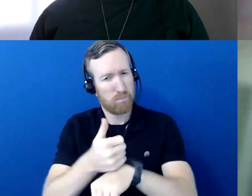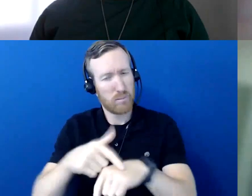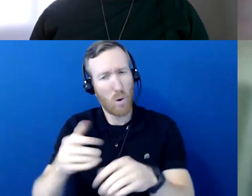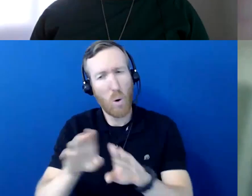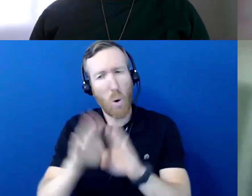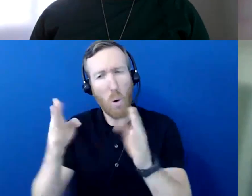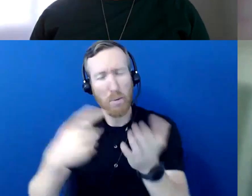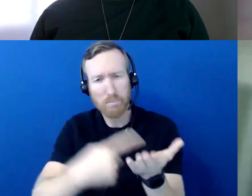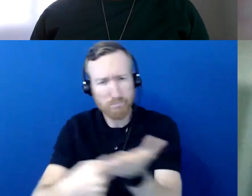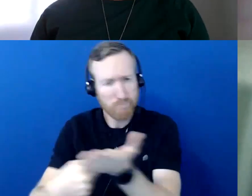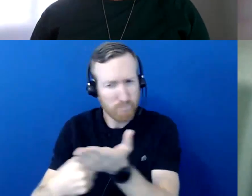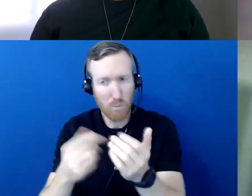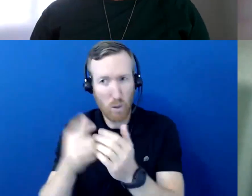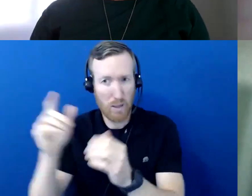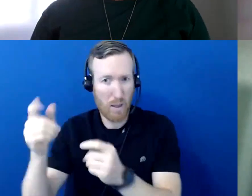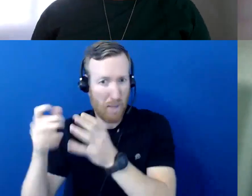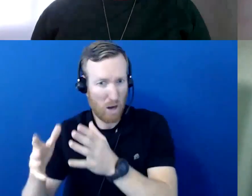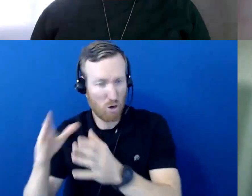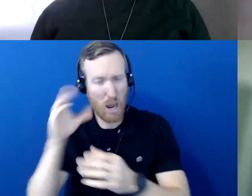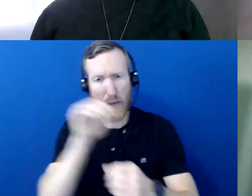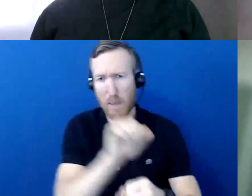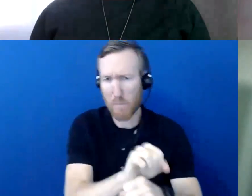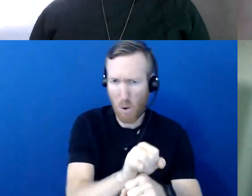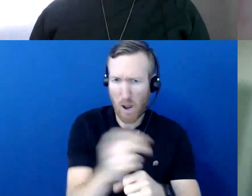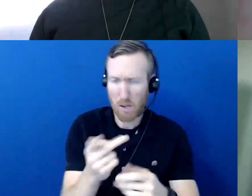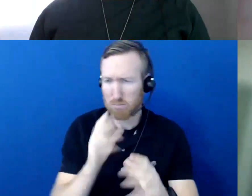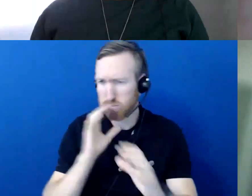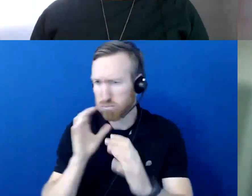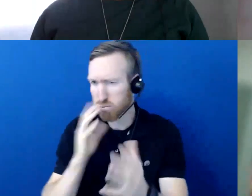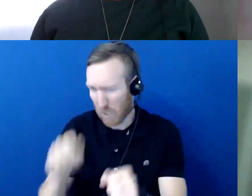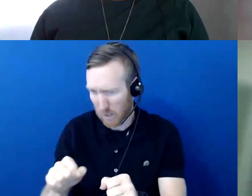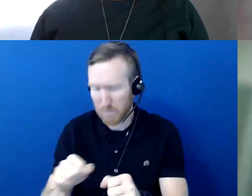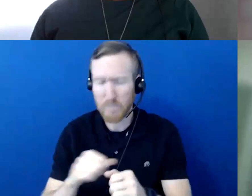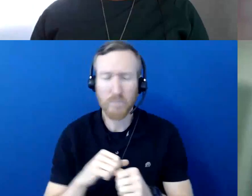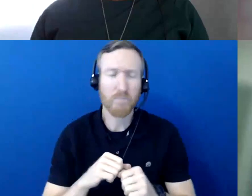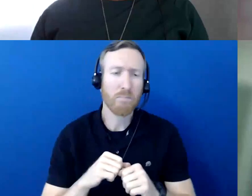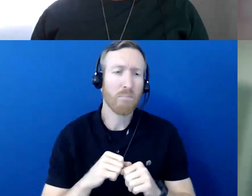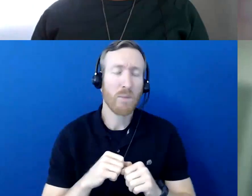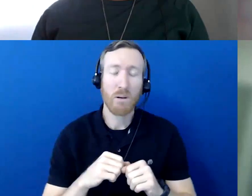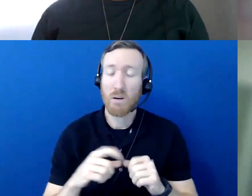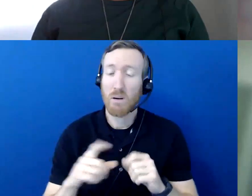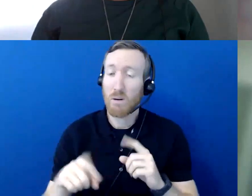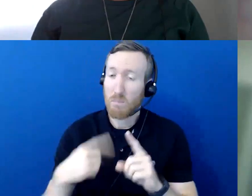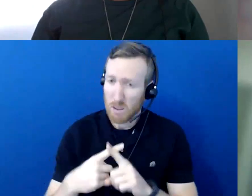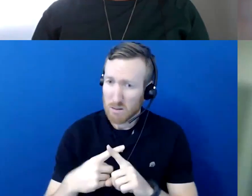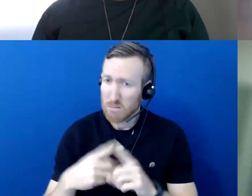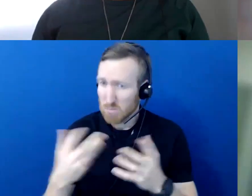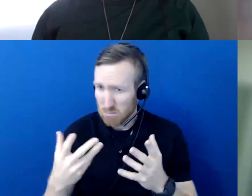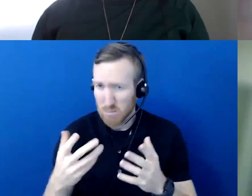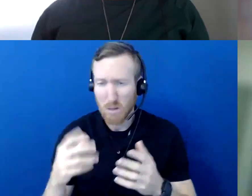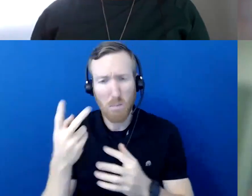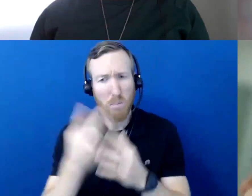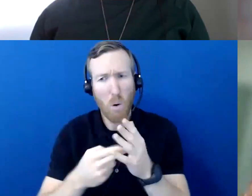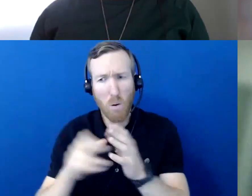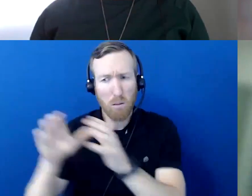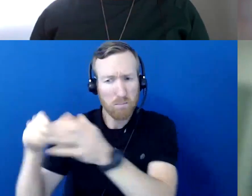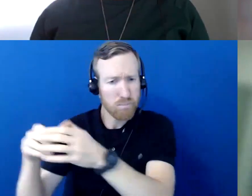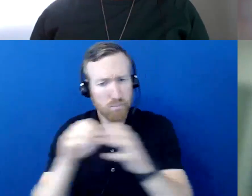dialogue between both the employee and manager. As well, it helps both parties come to an understanding